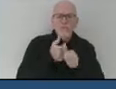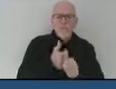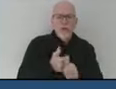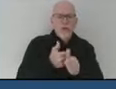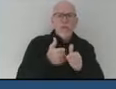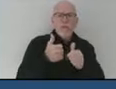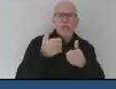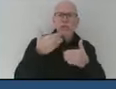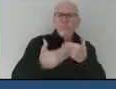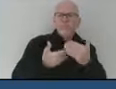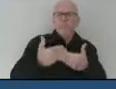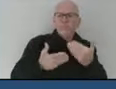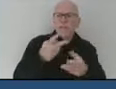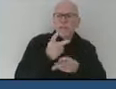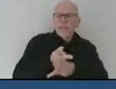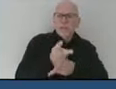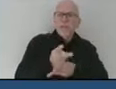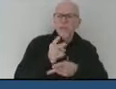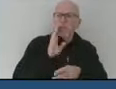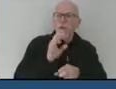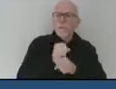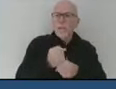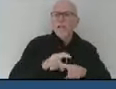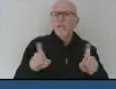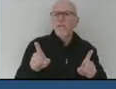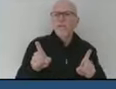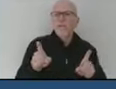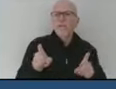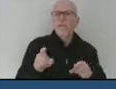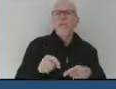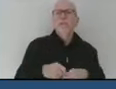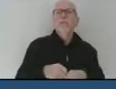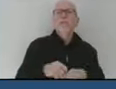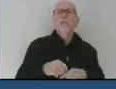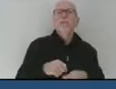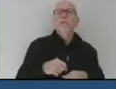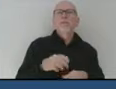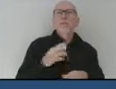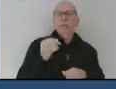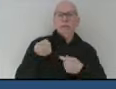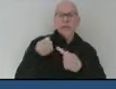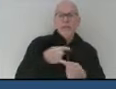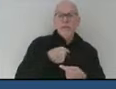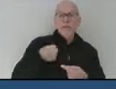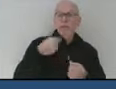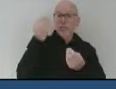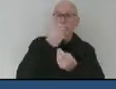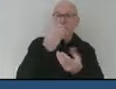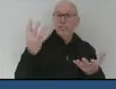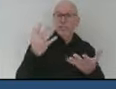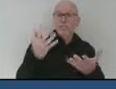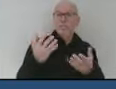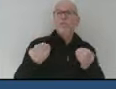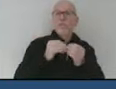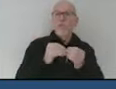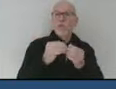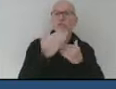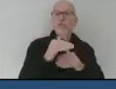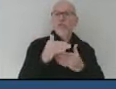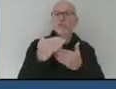going to make a difference. And having said all that, since we announced additional